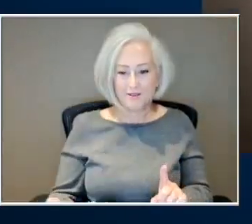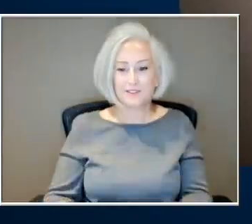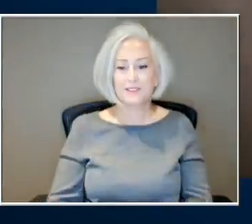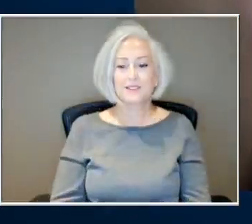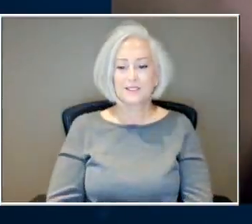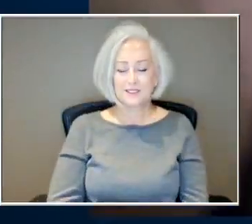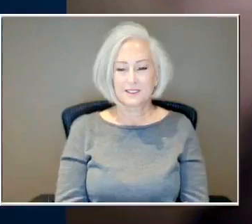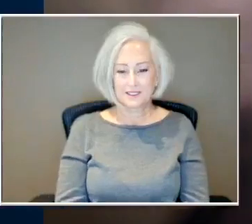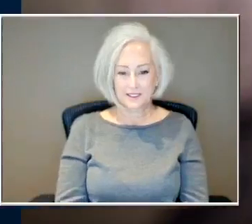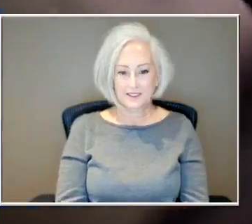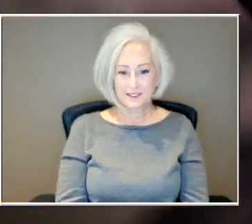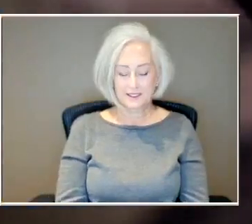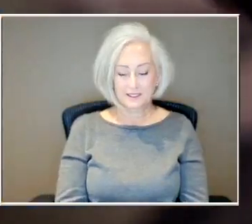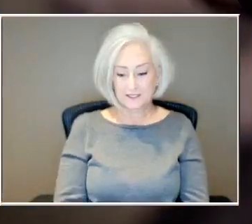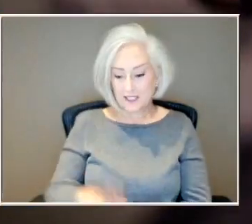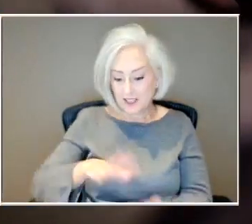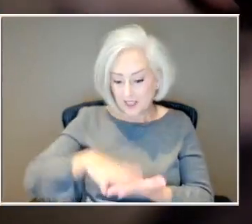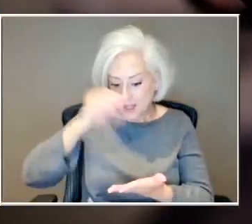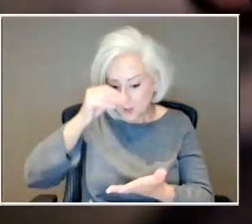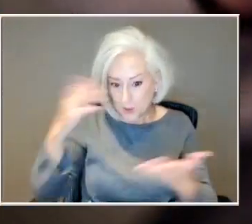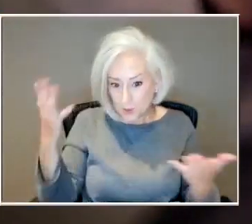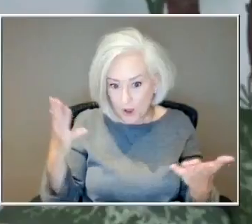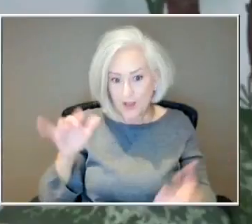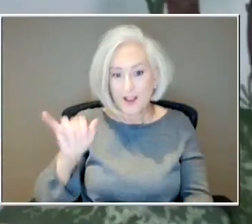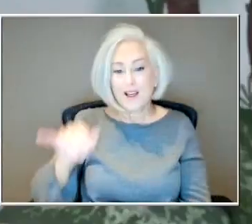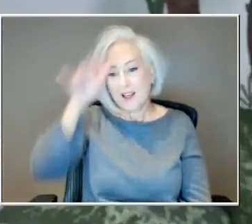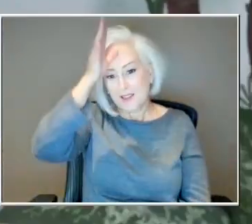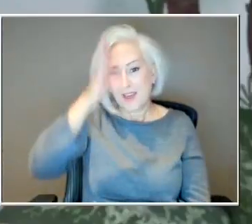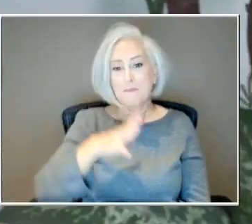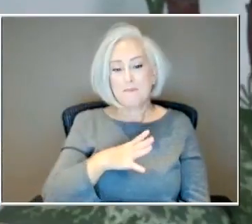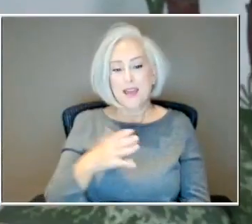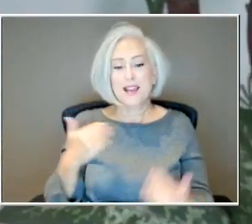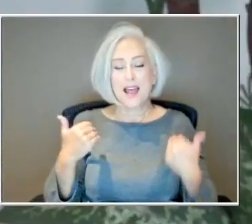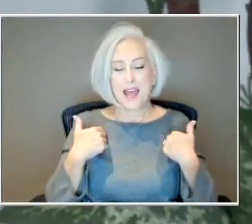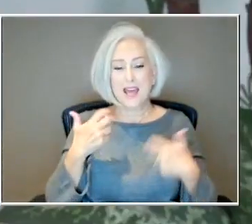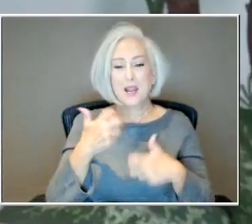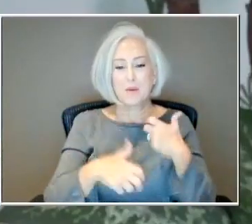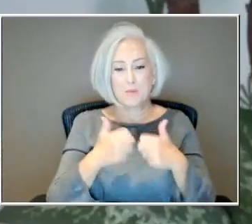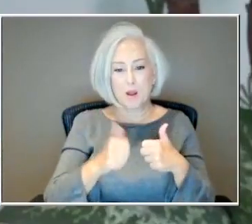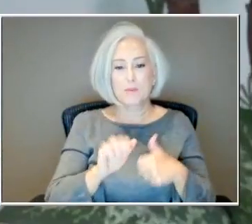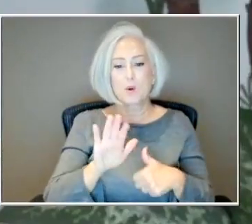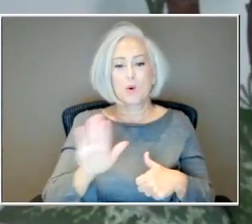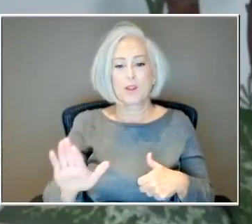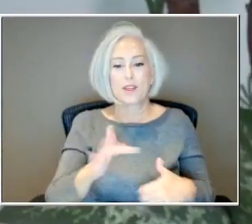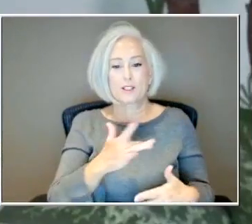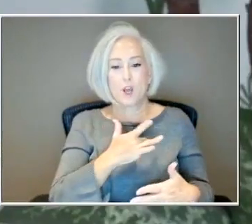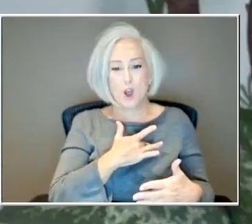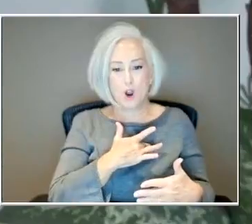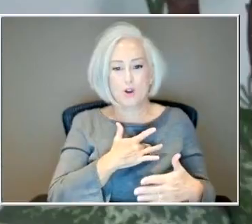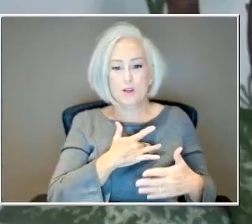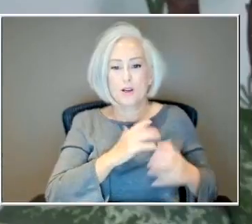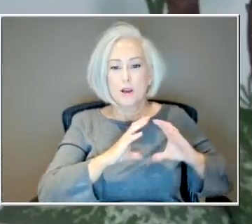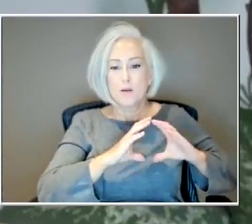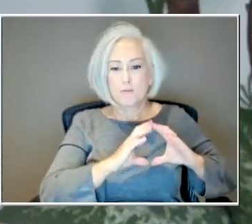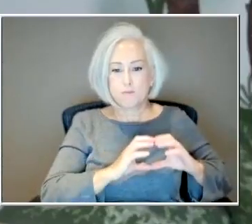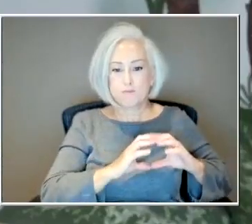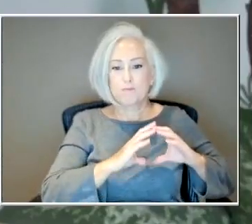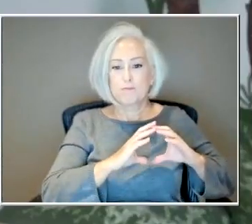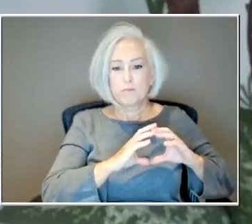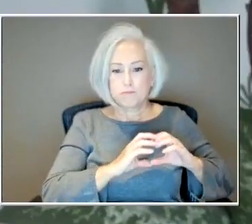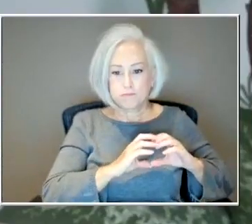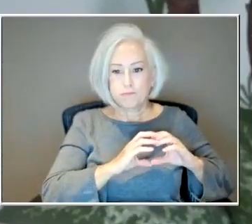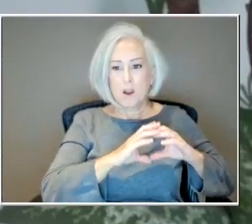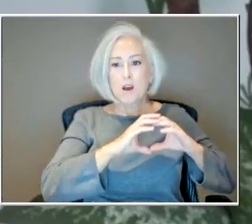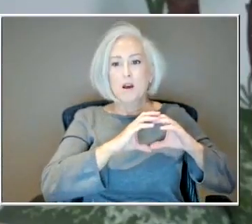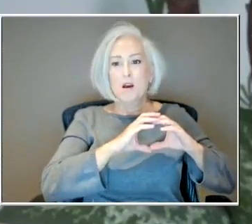They found out that he actually was having problem with his heart stopping and pausing because he was being very upset and holding